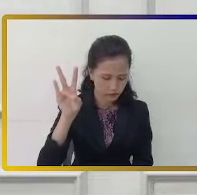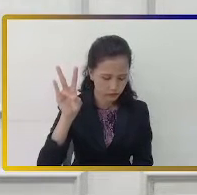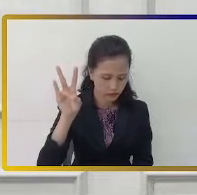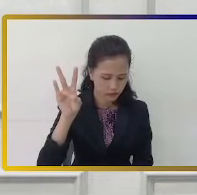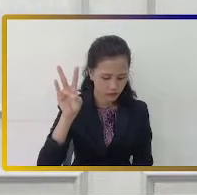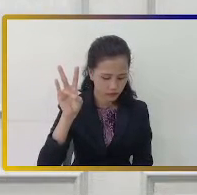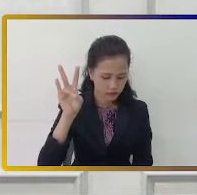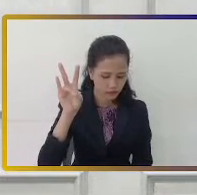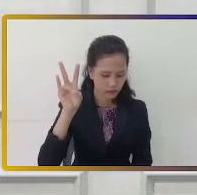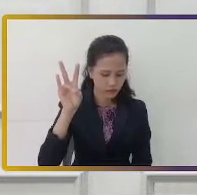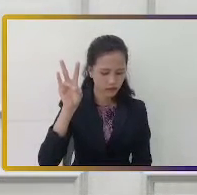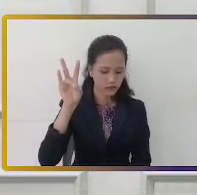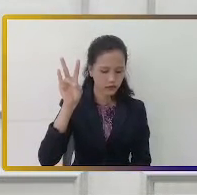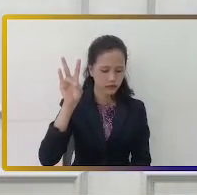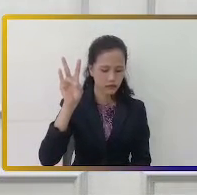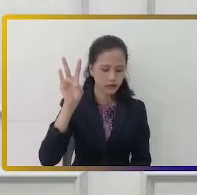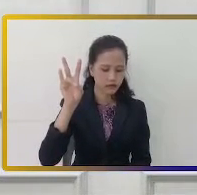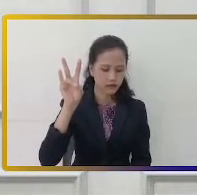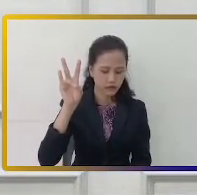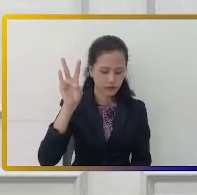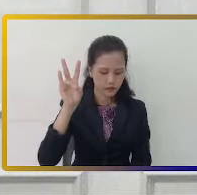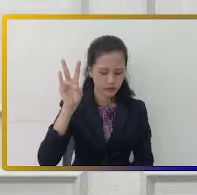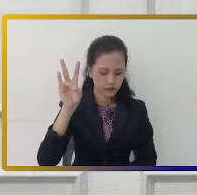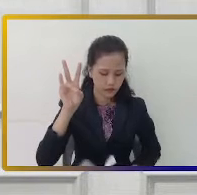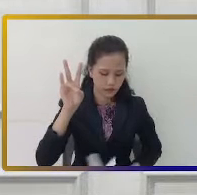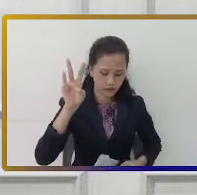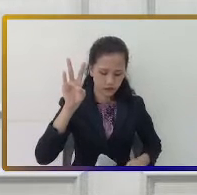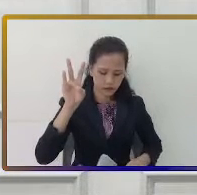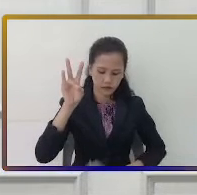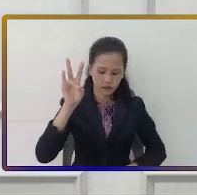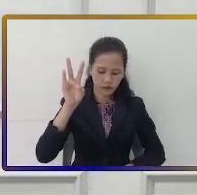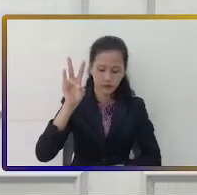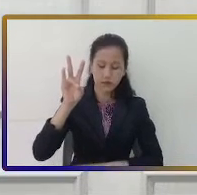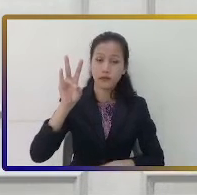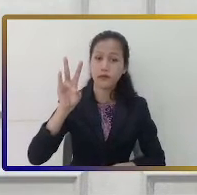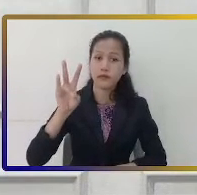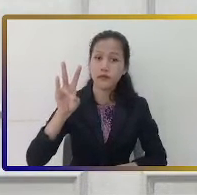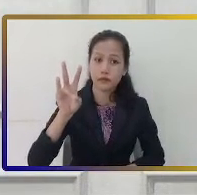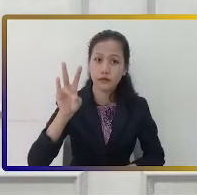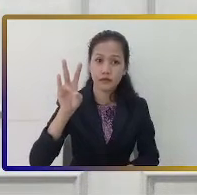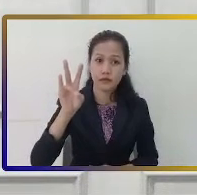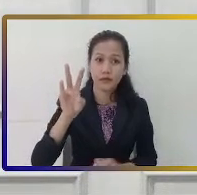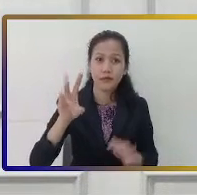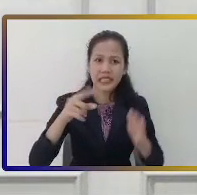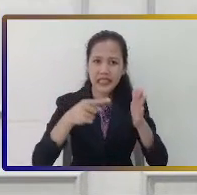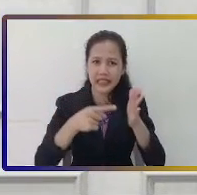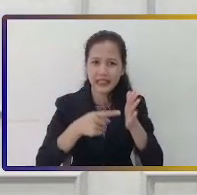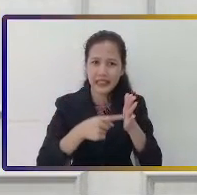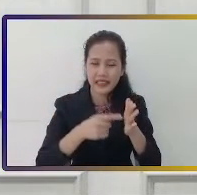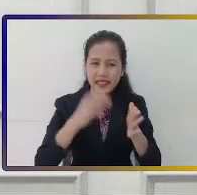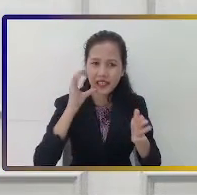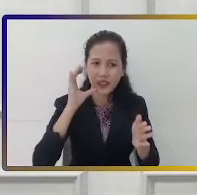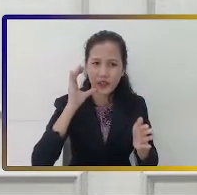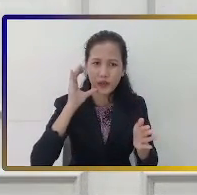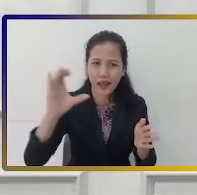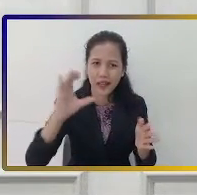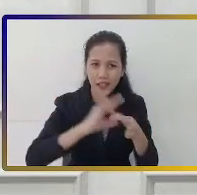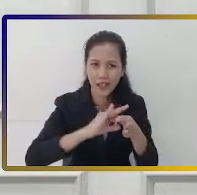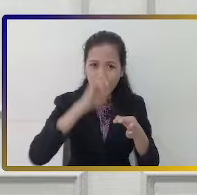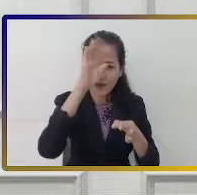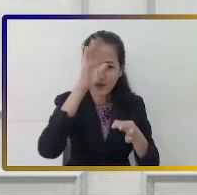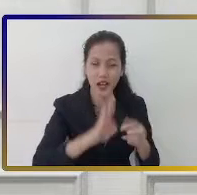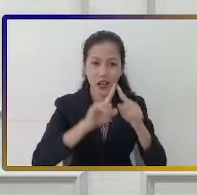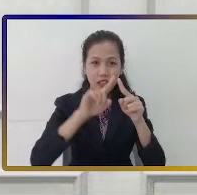God is not making a suggestion. Right. Hindi niya po ito sinasuggest, but ito po, kinukumbad niya po sa bawat